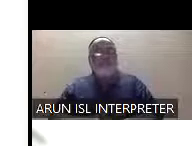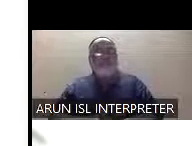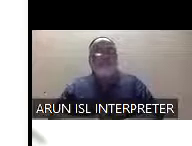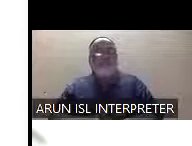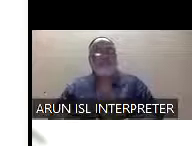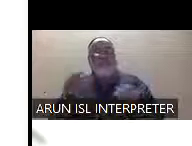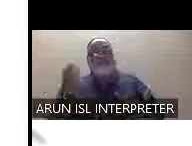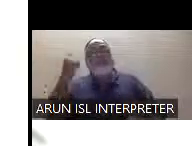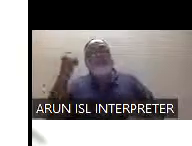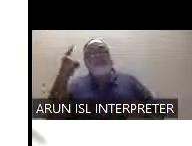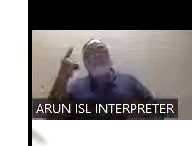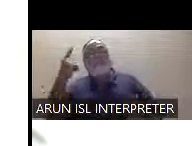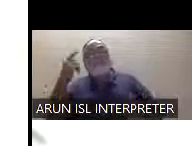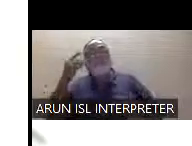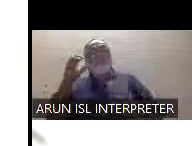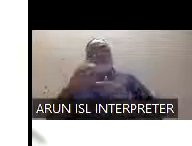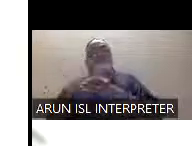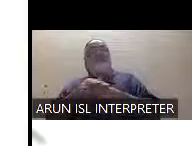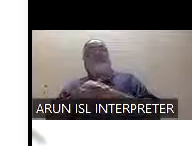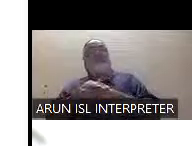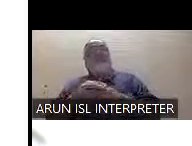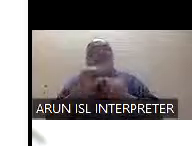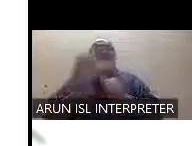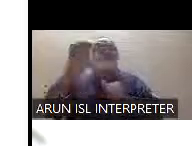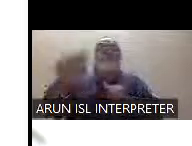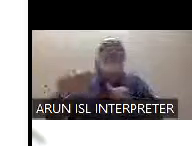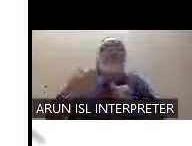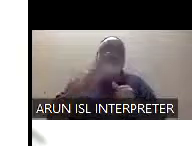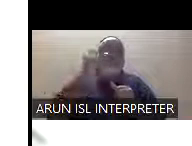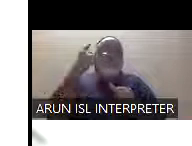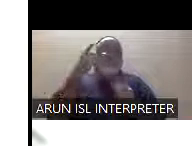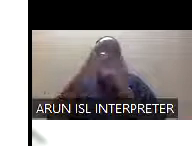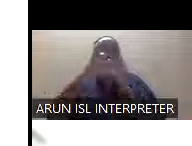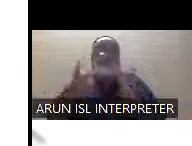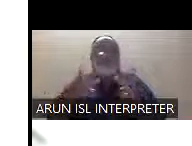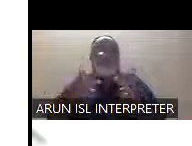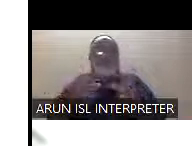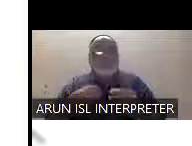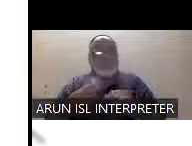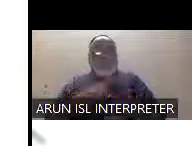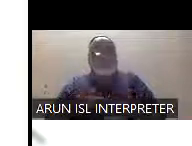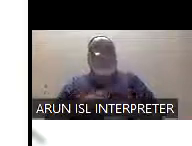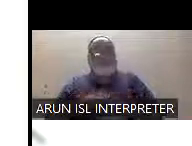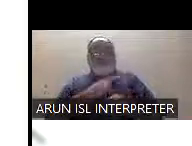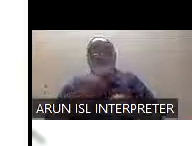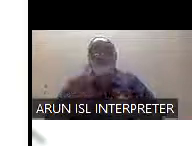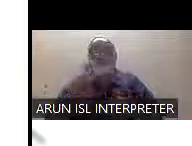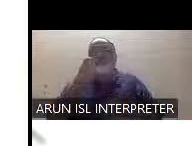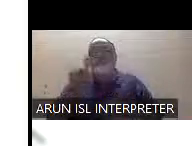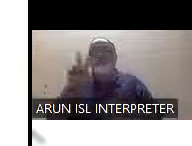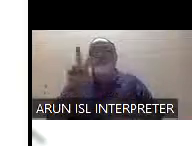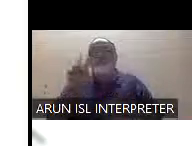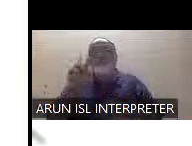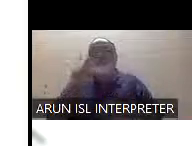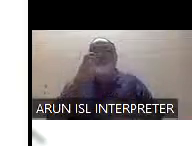So now we come to understanding physical accessibility. I have time till 7:15, so I will try to